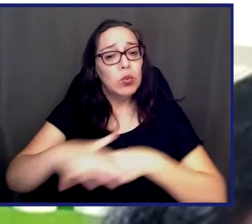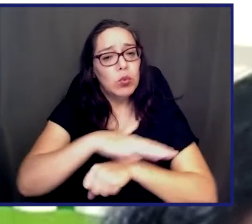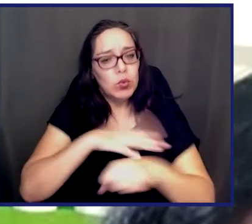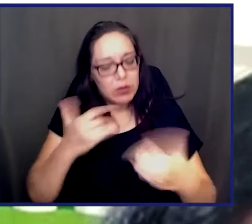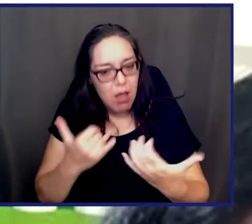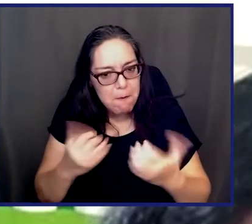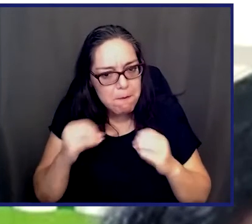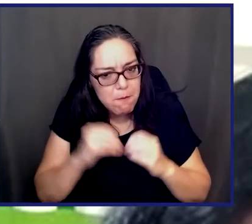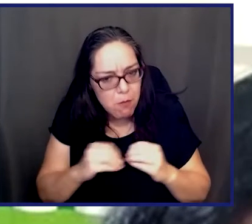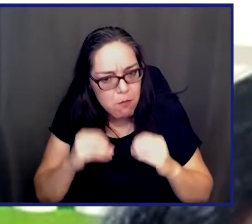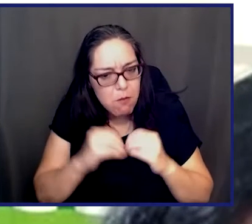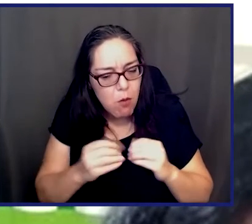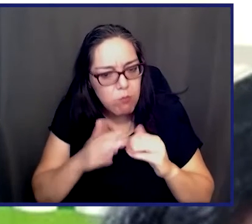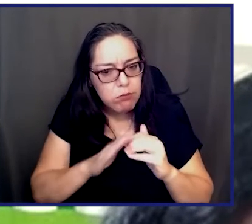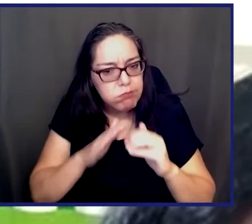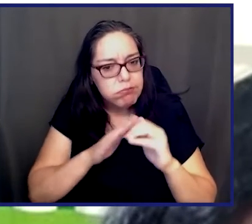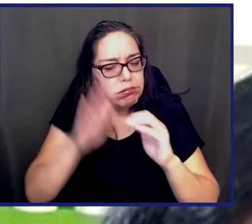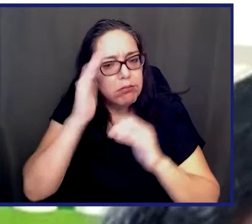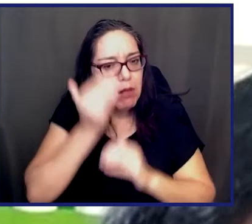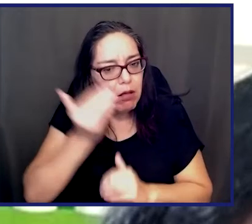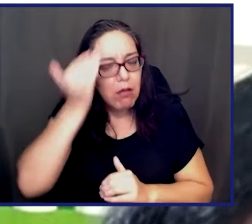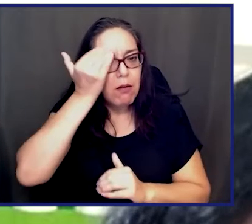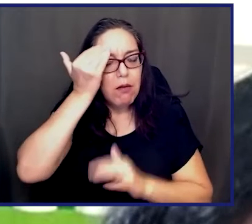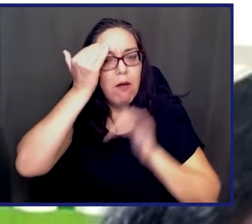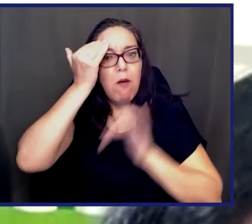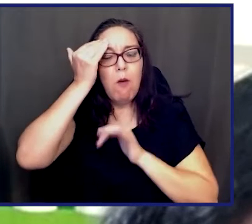pues mi comunidad